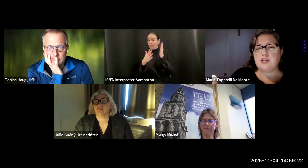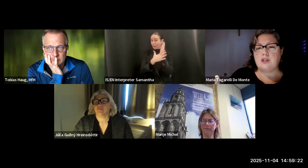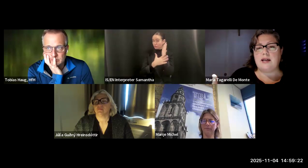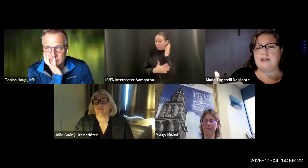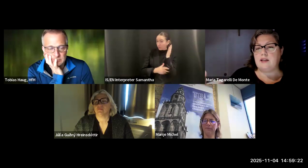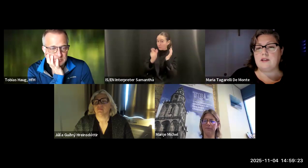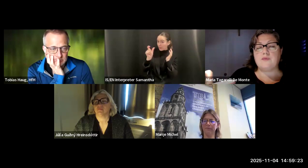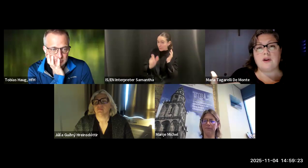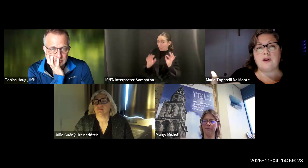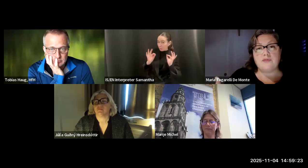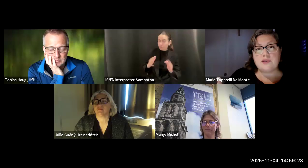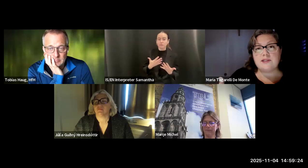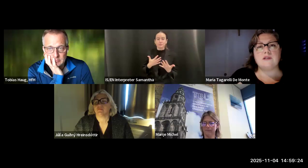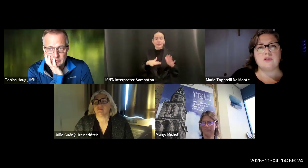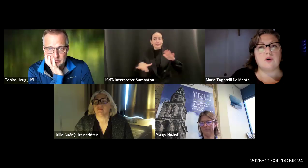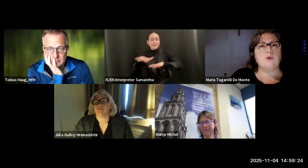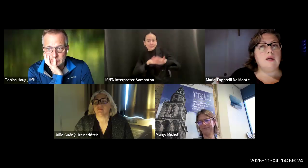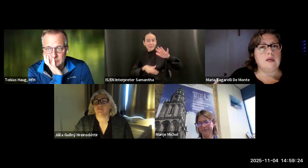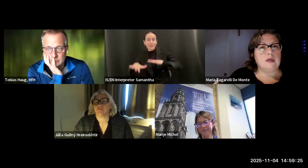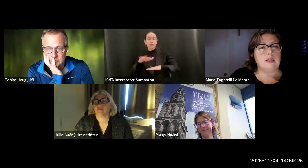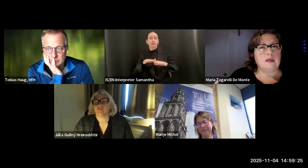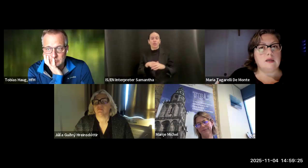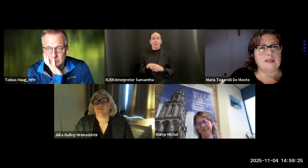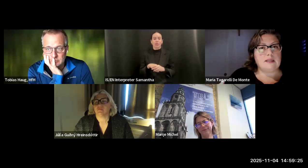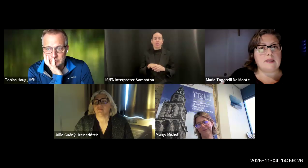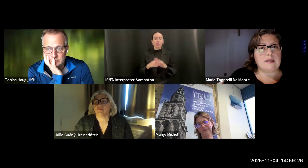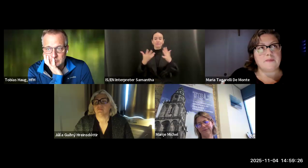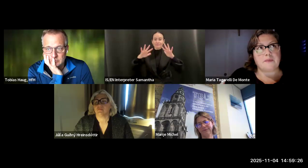understanding of spatial and deictic references, so